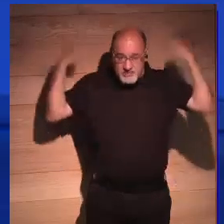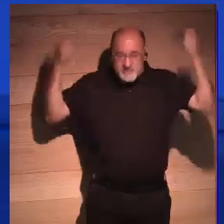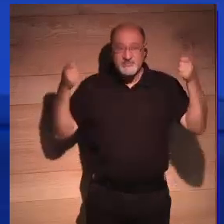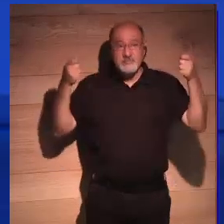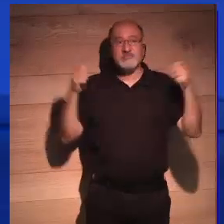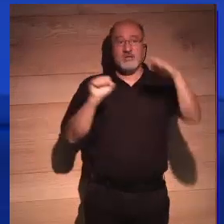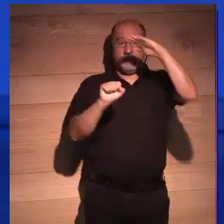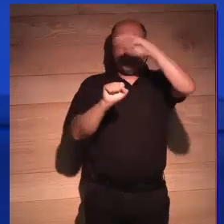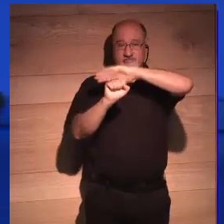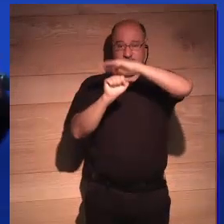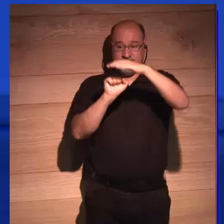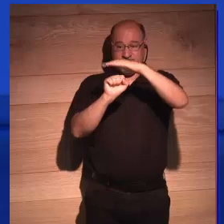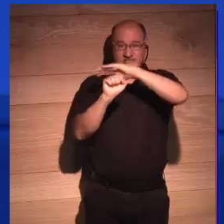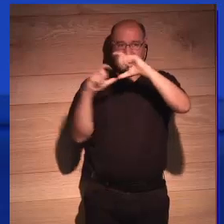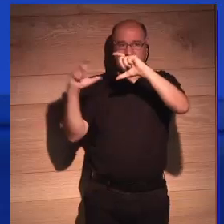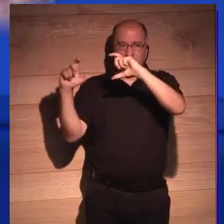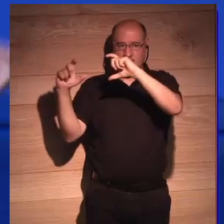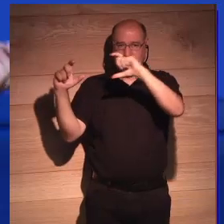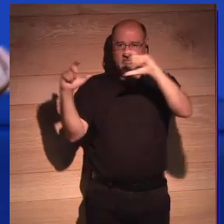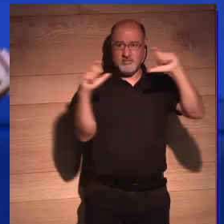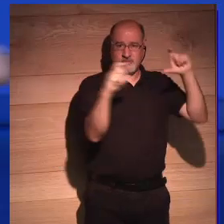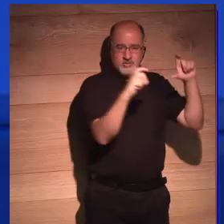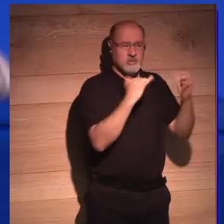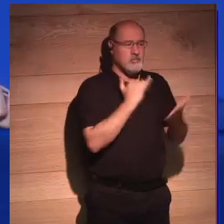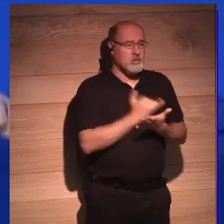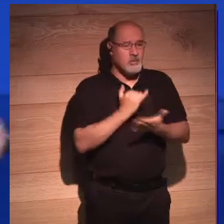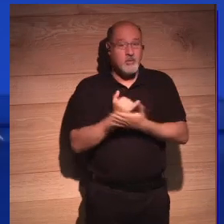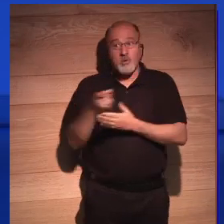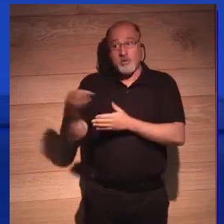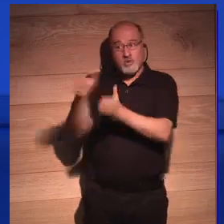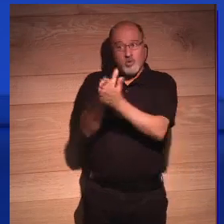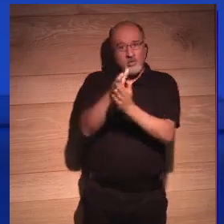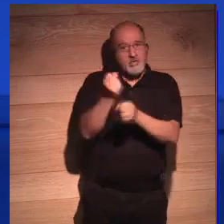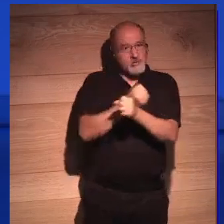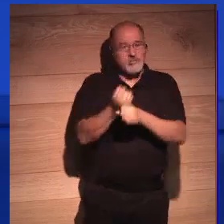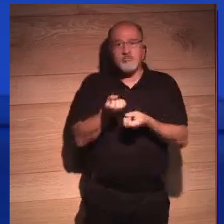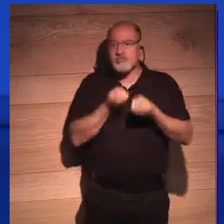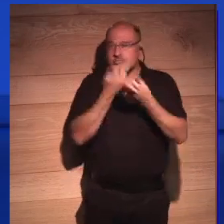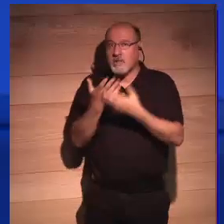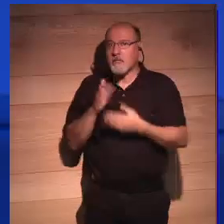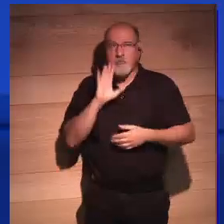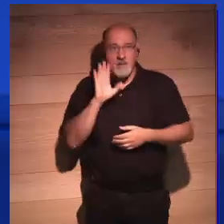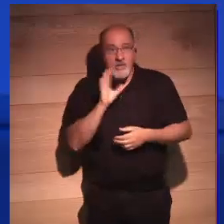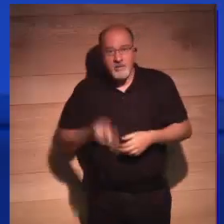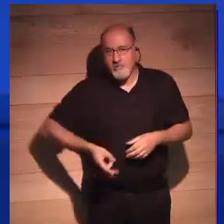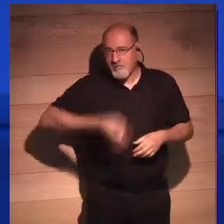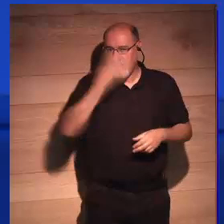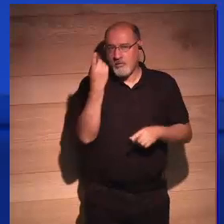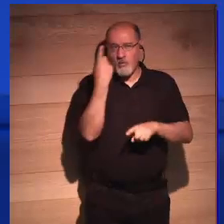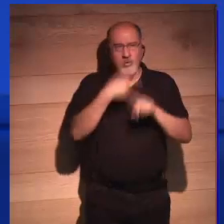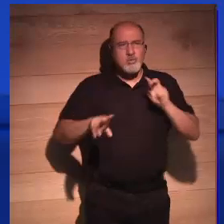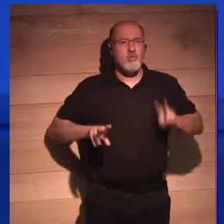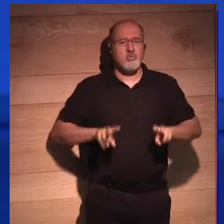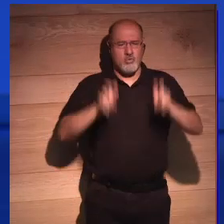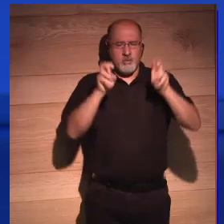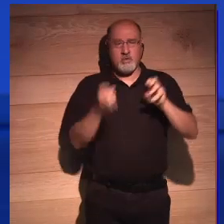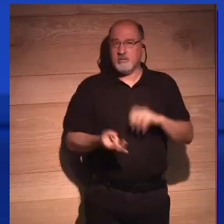I just had a feeling of presence, that I was in this beautiful field and I wasn't even there. And my colleagues thought it